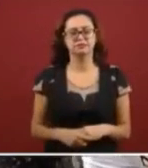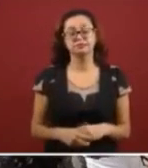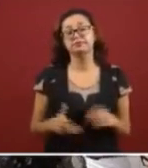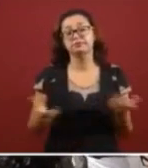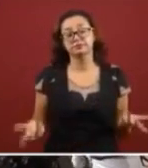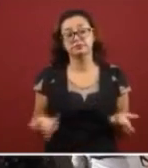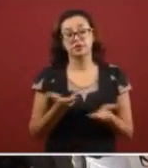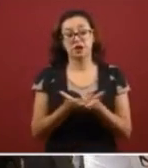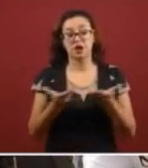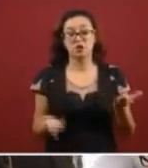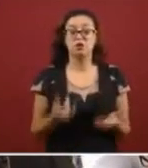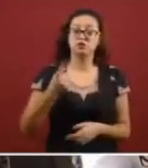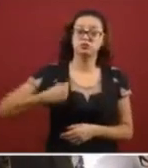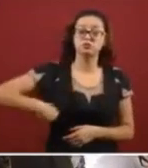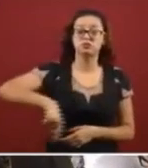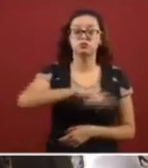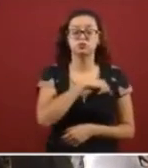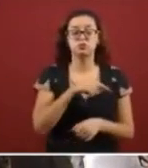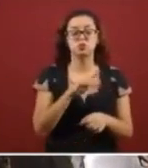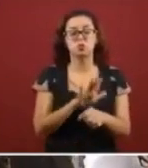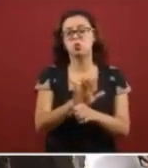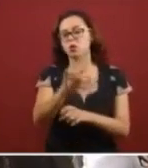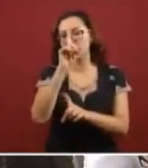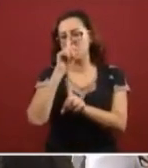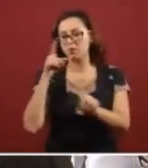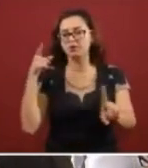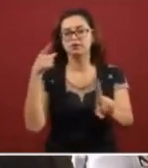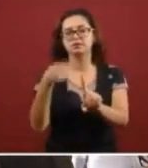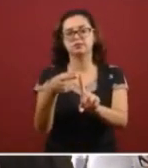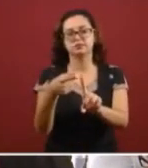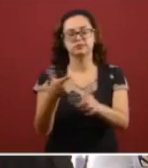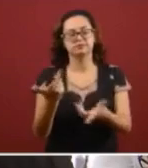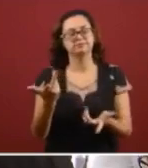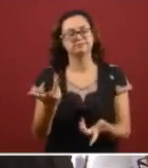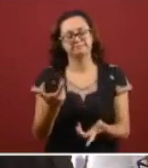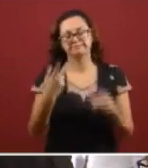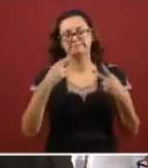So therefore, we want that these funds go directly